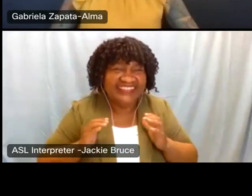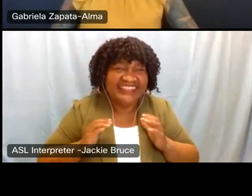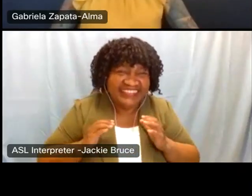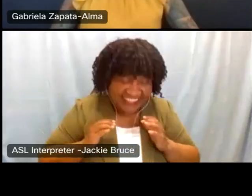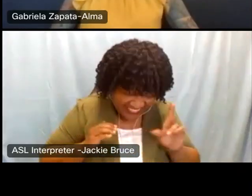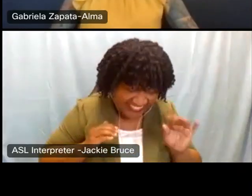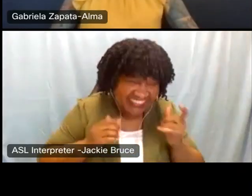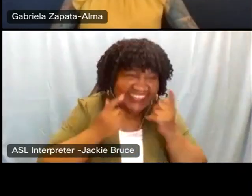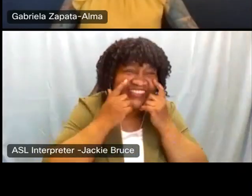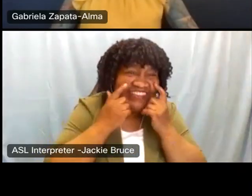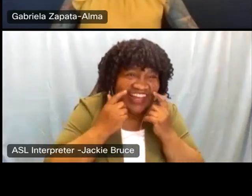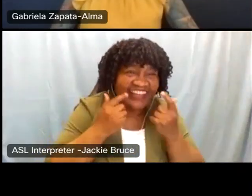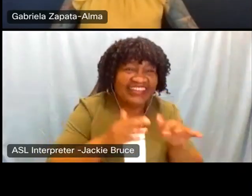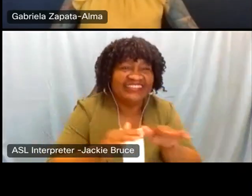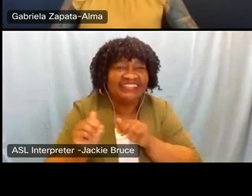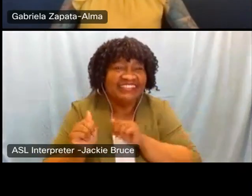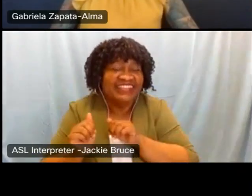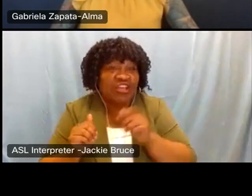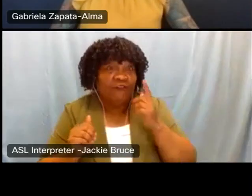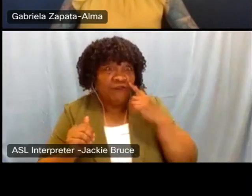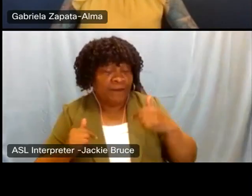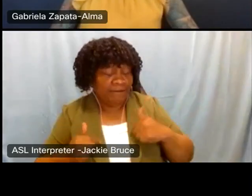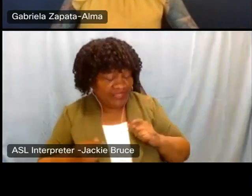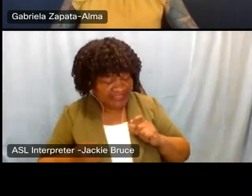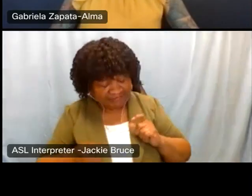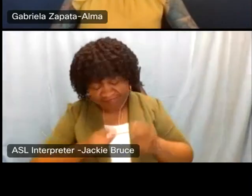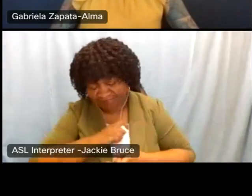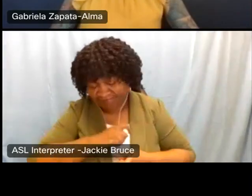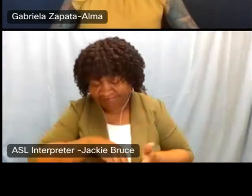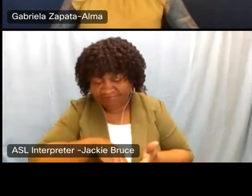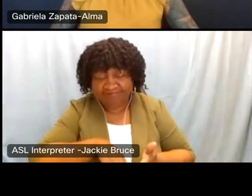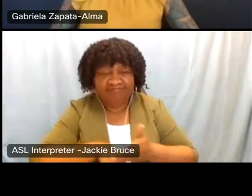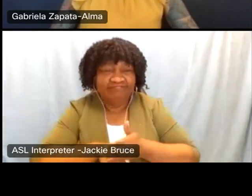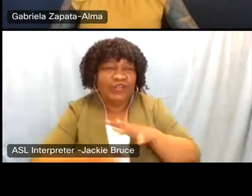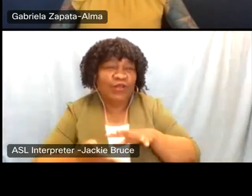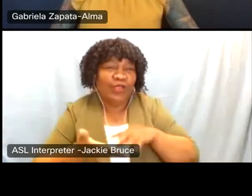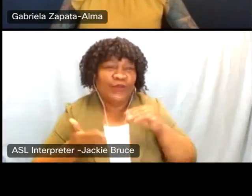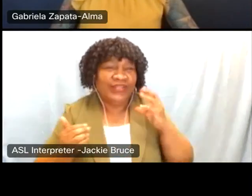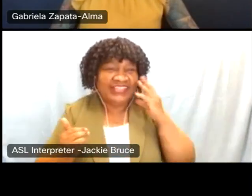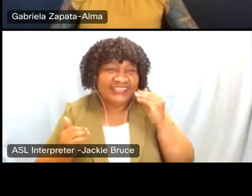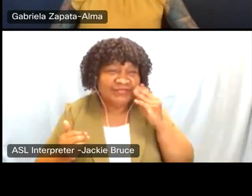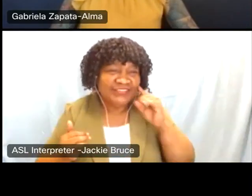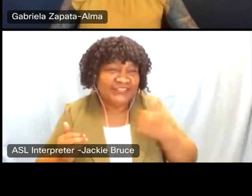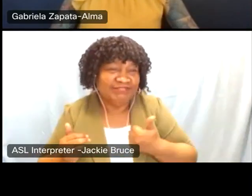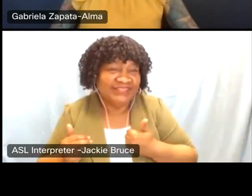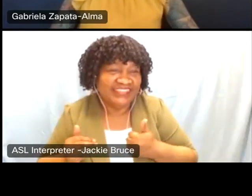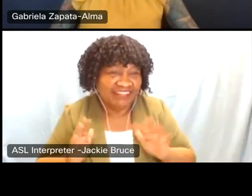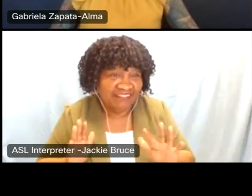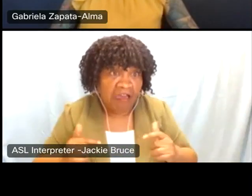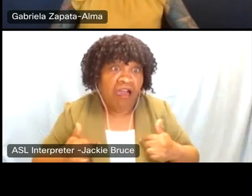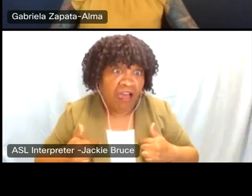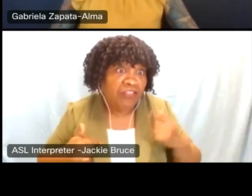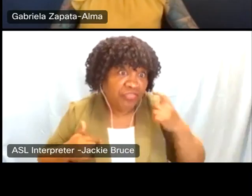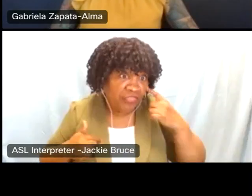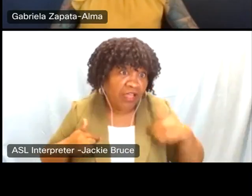And it was one of the most transformative learning experiences for me, who I thought I was pretty